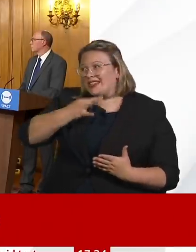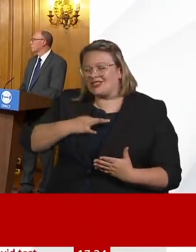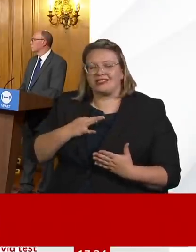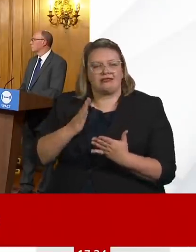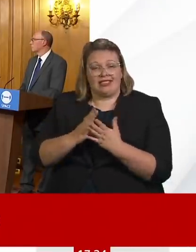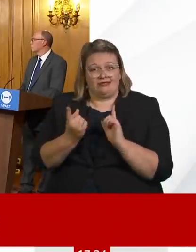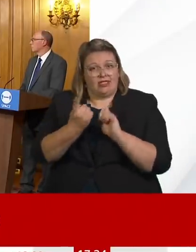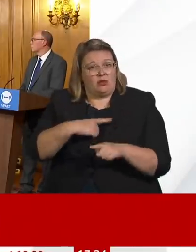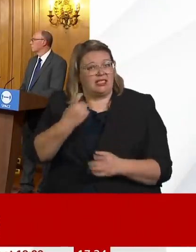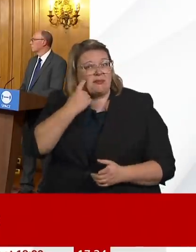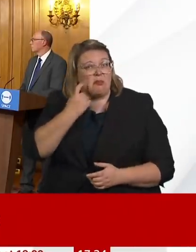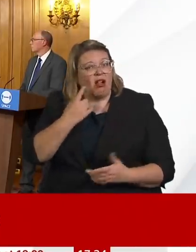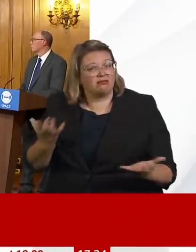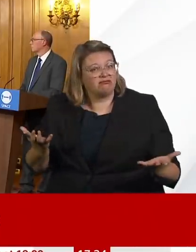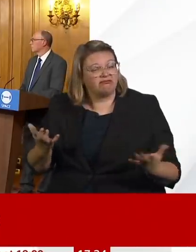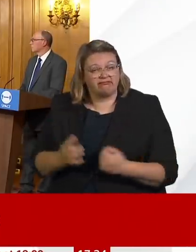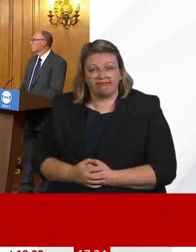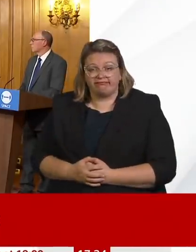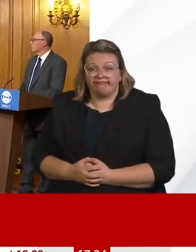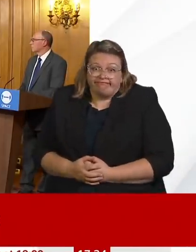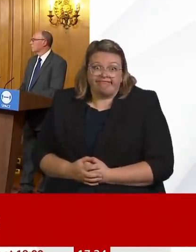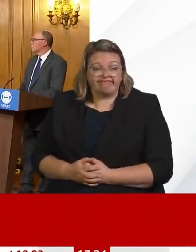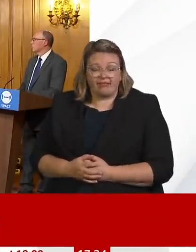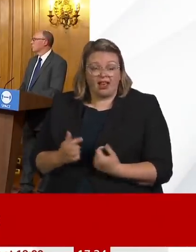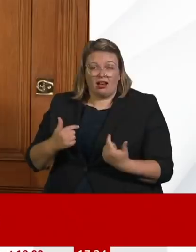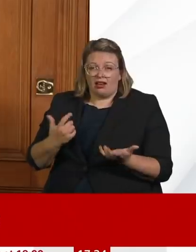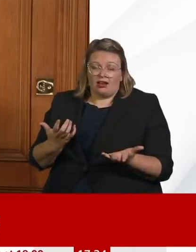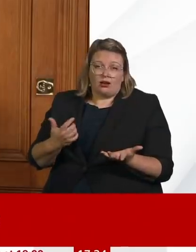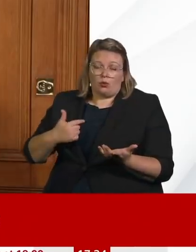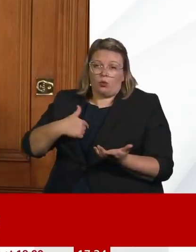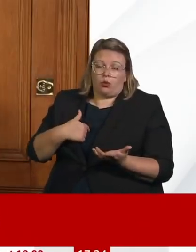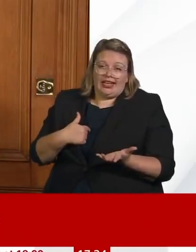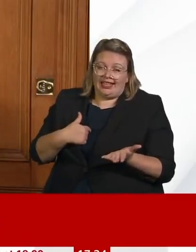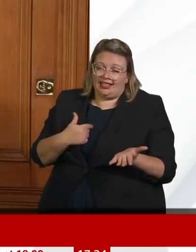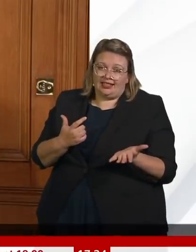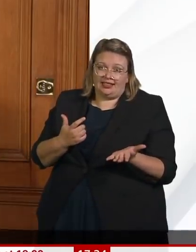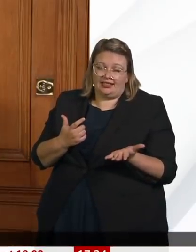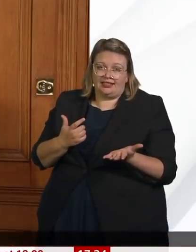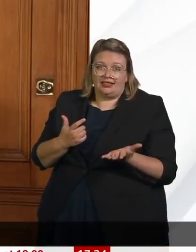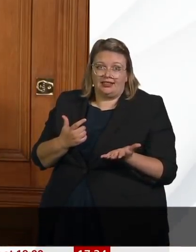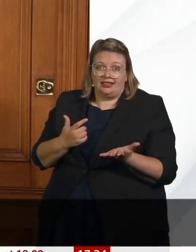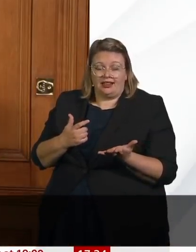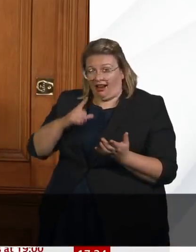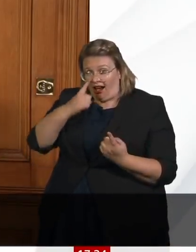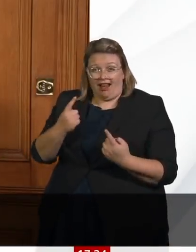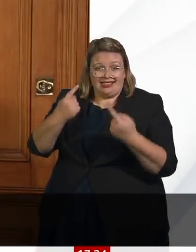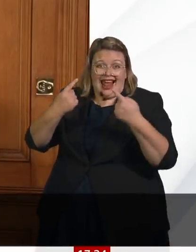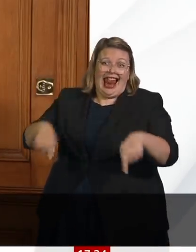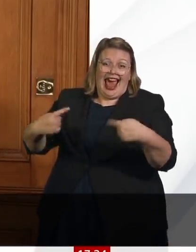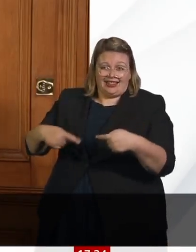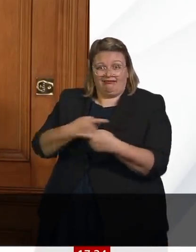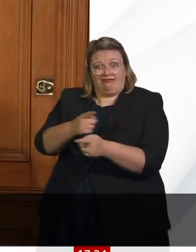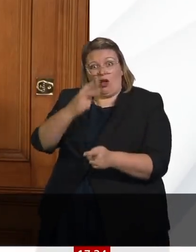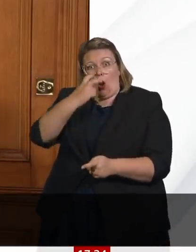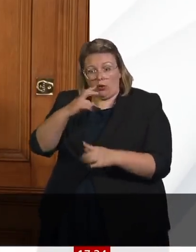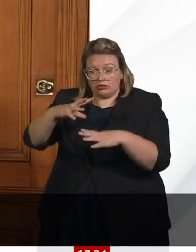that, we just can't afford just to let our elderly die.